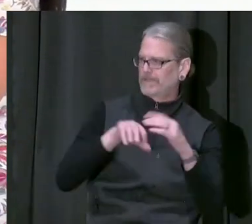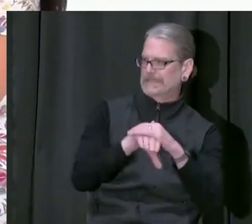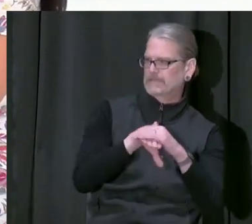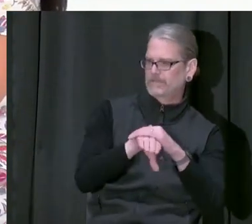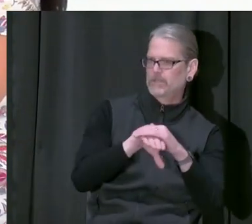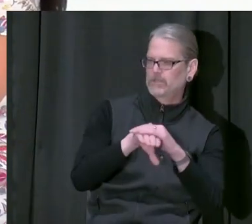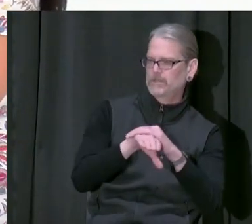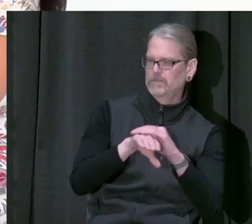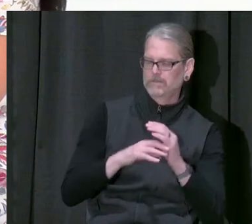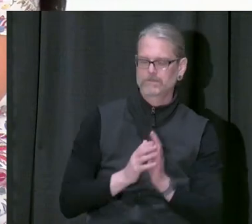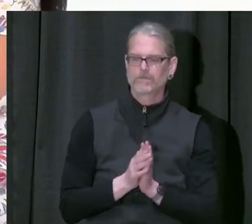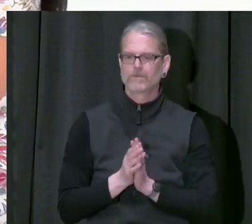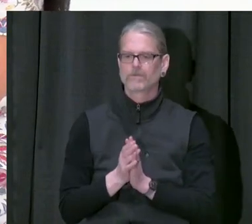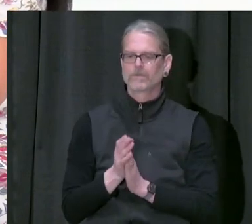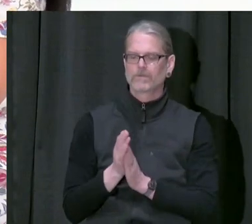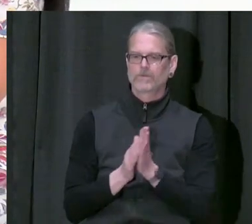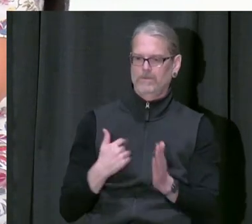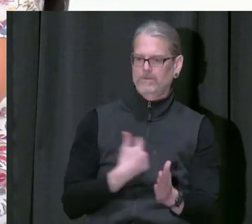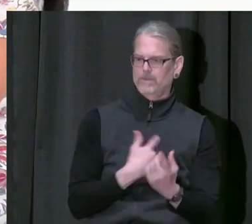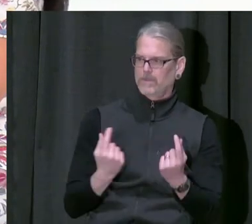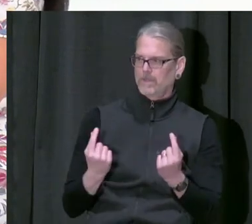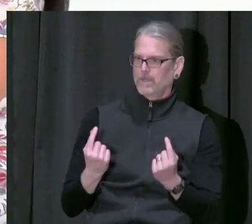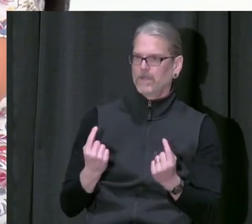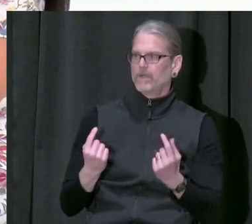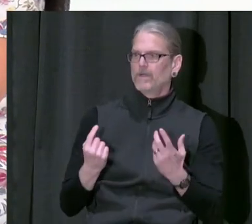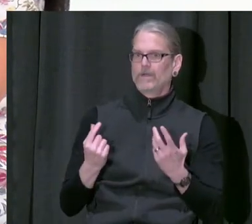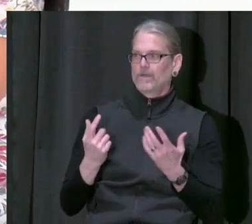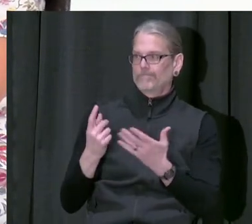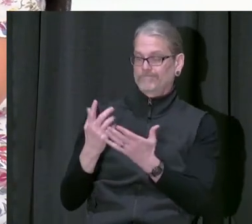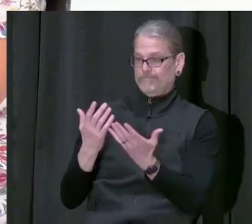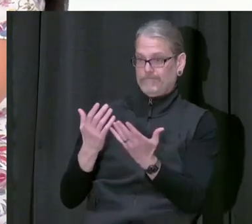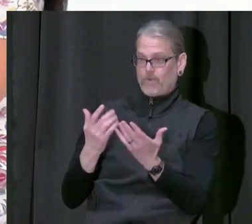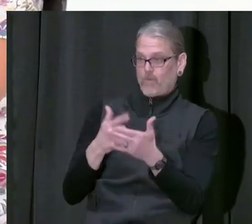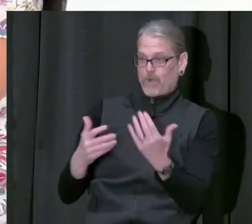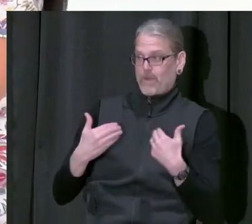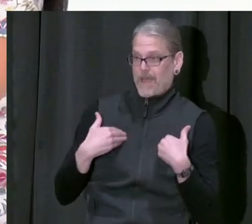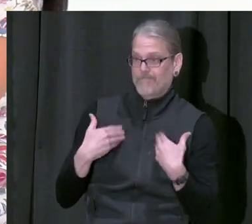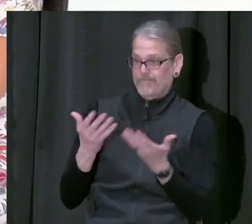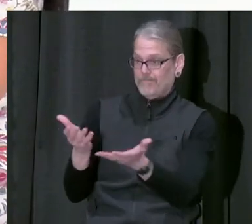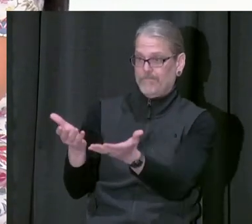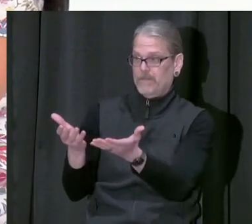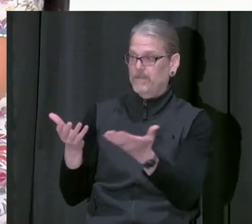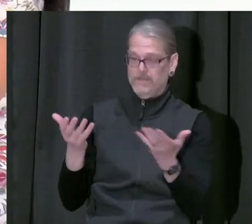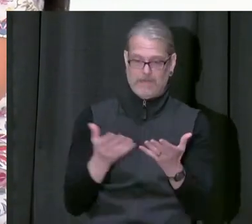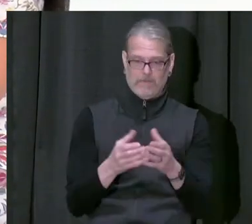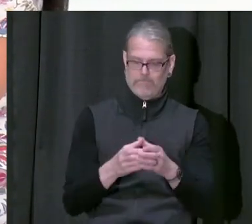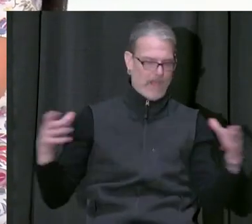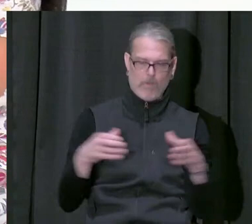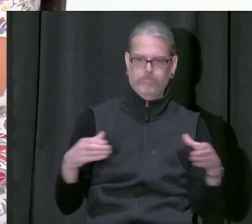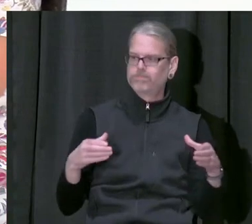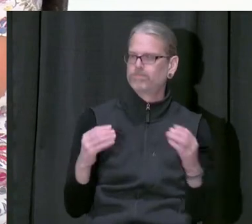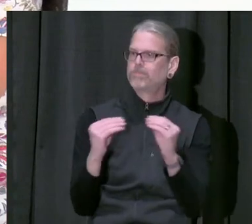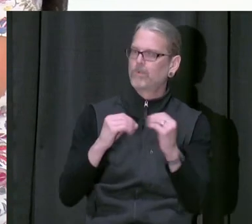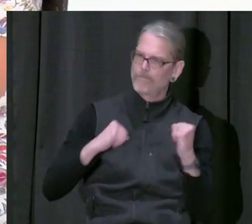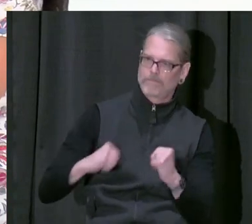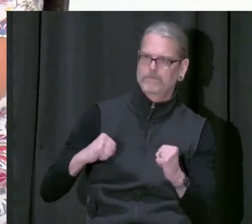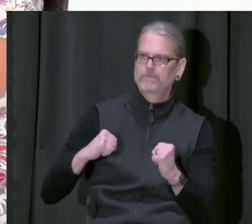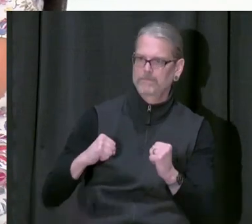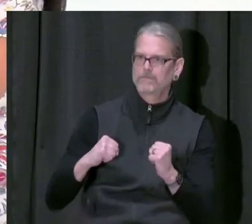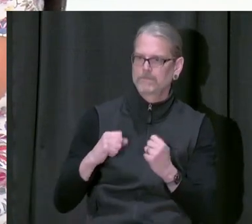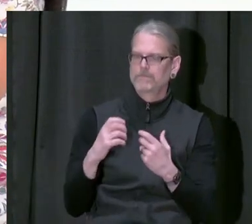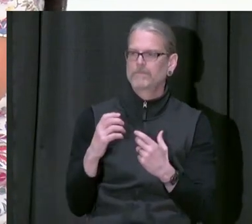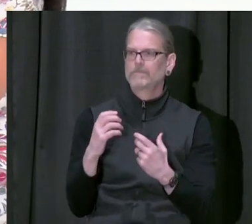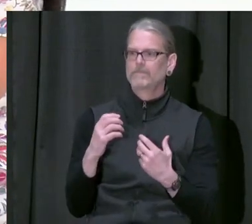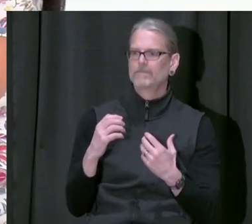was we took what we had and we made it more robust. We included